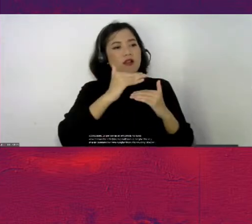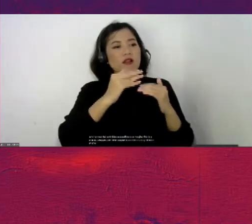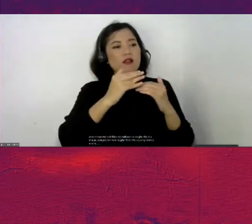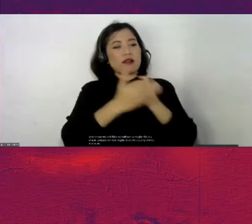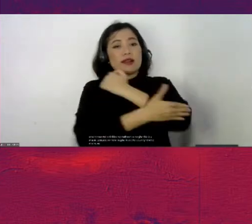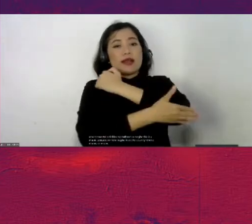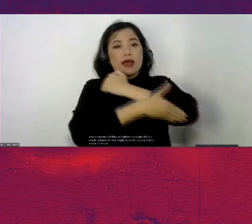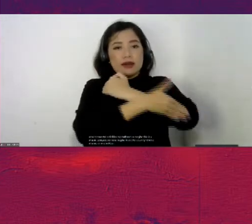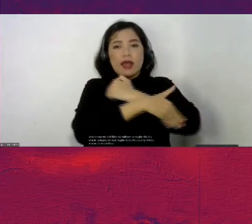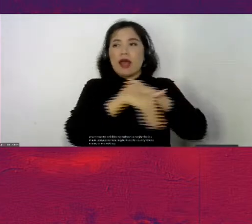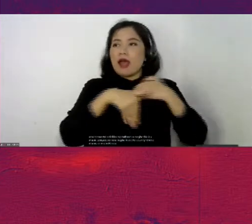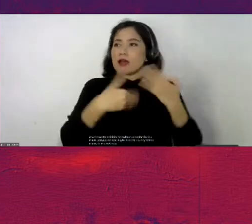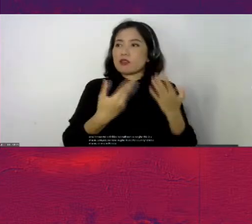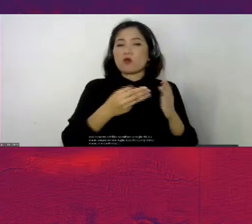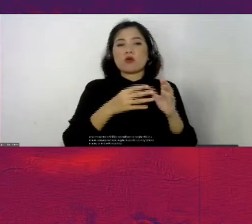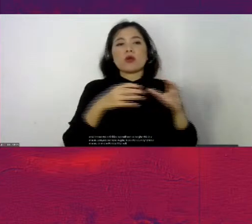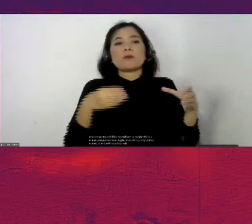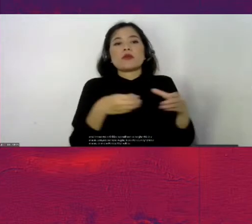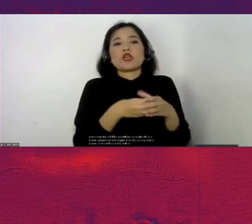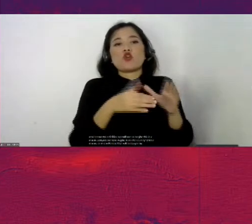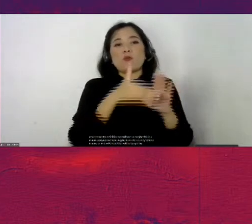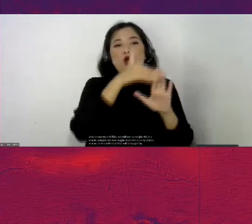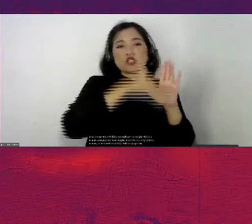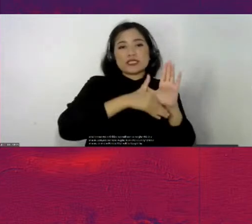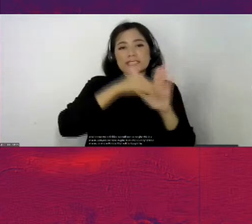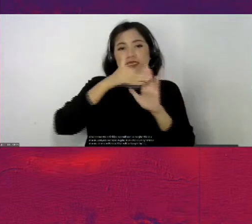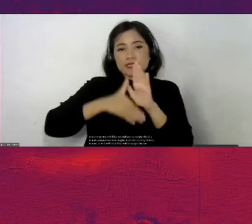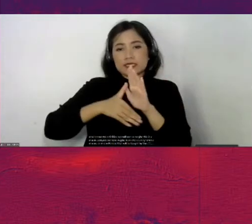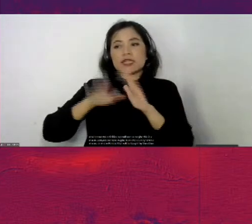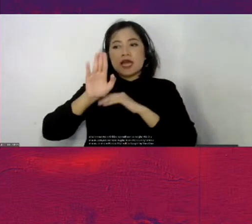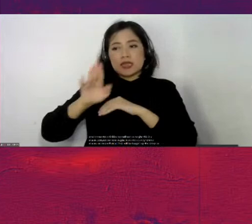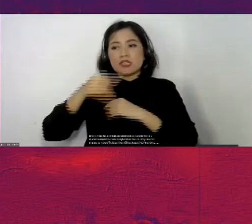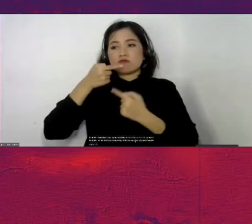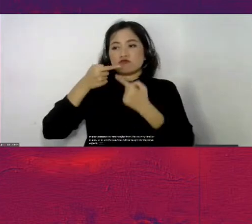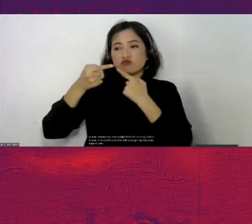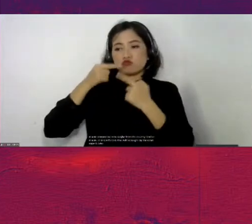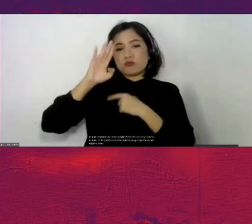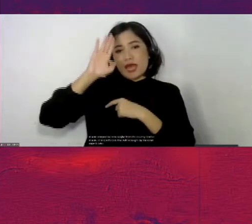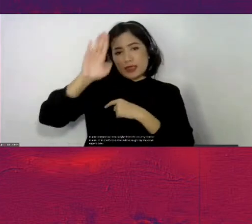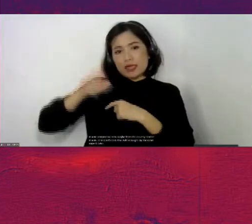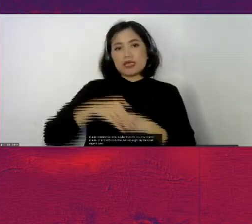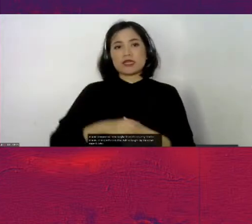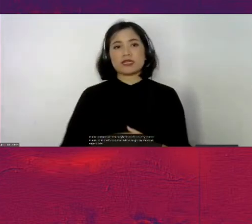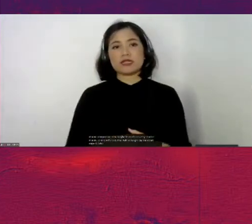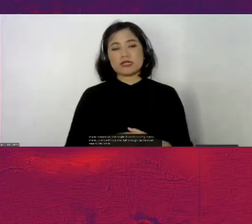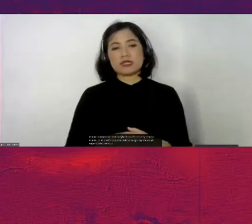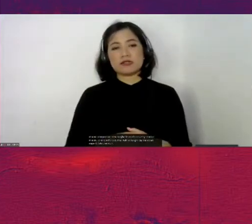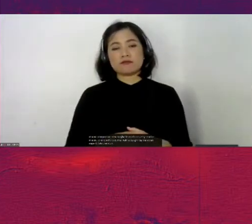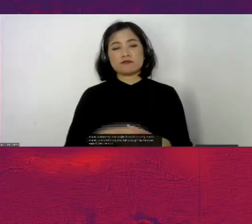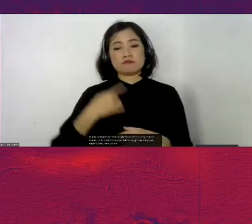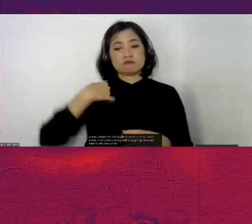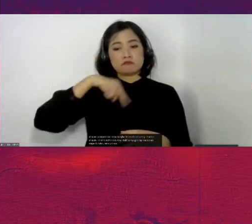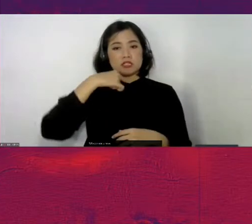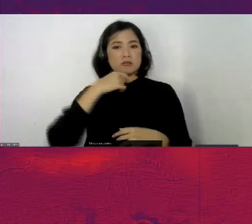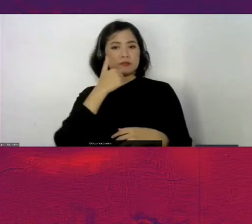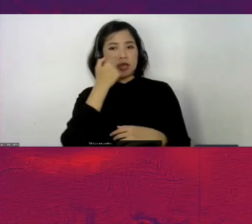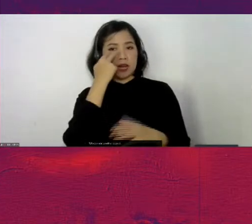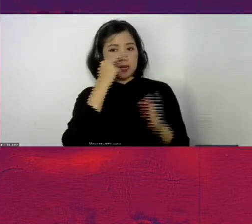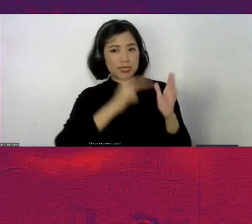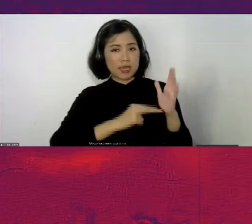micro policies that will be talked by the other experts later. We can see another aspect